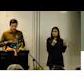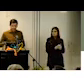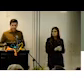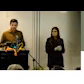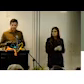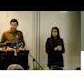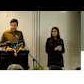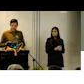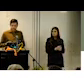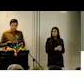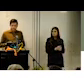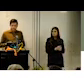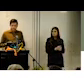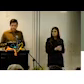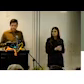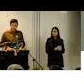And inside these